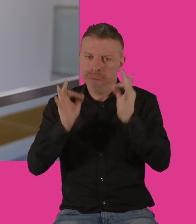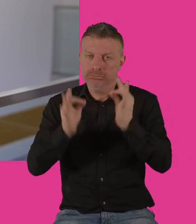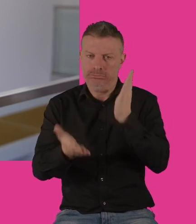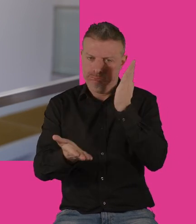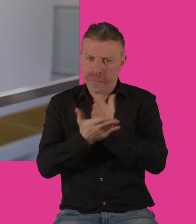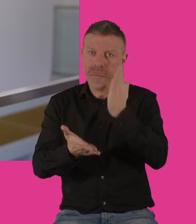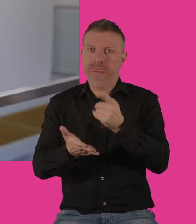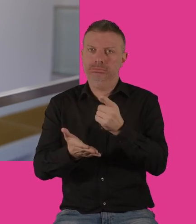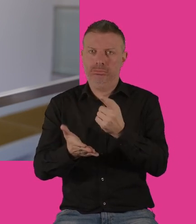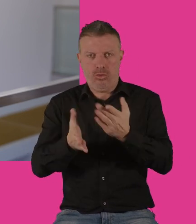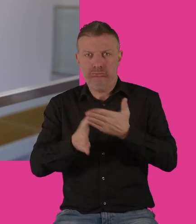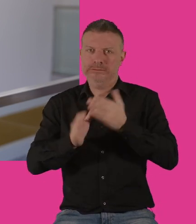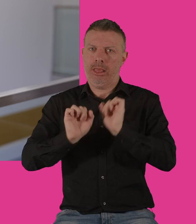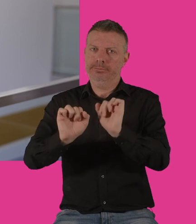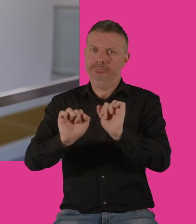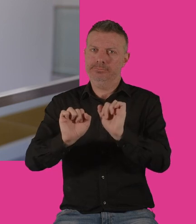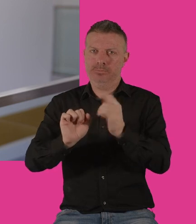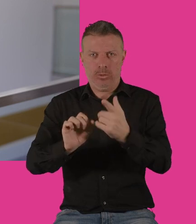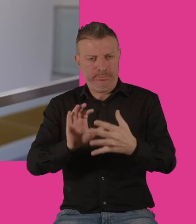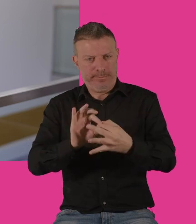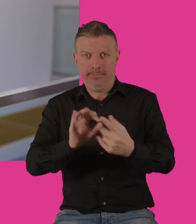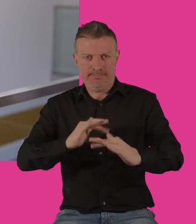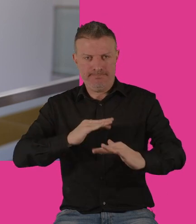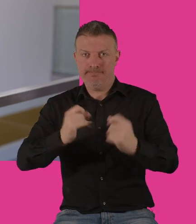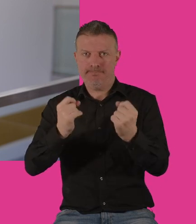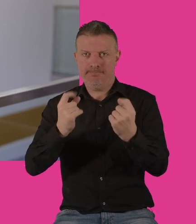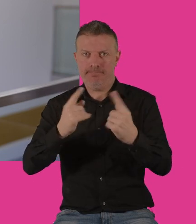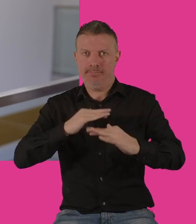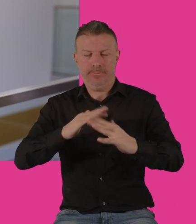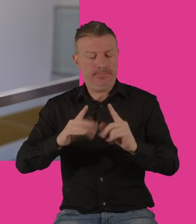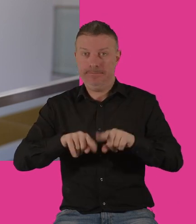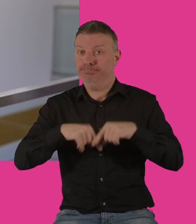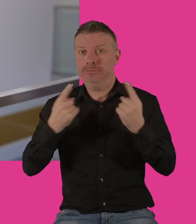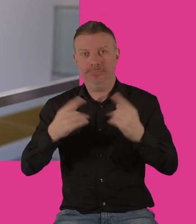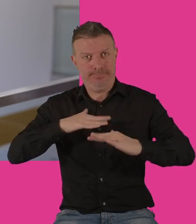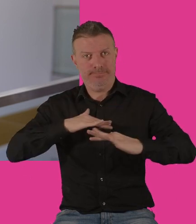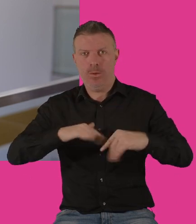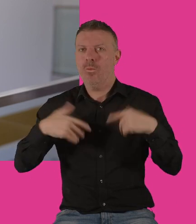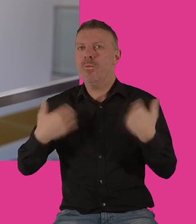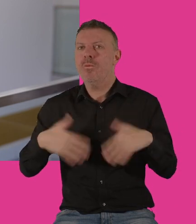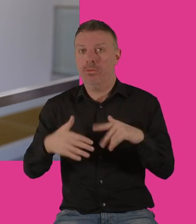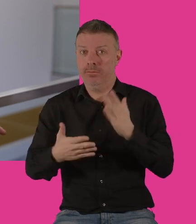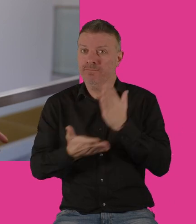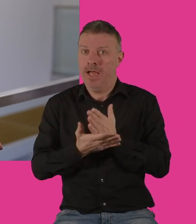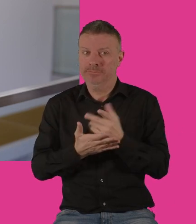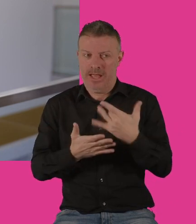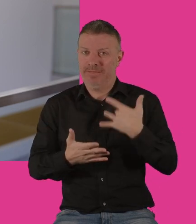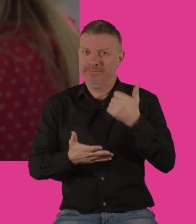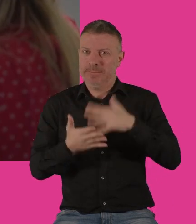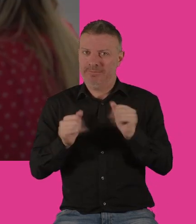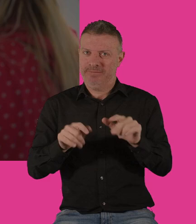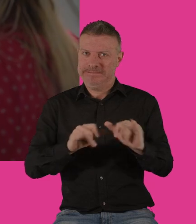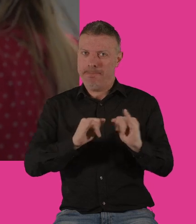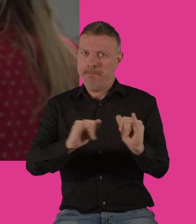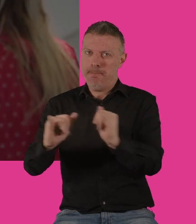authentic, organic, where you connect with somebody on a completely different level, and that's due to the fact that they have lived